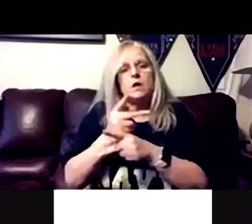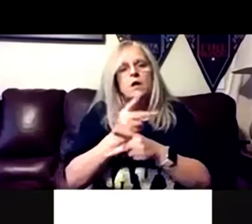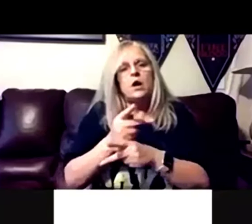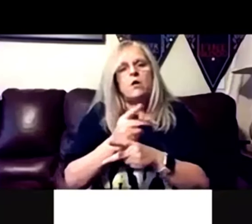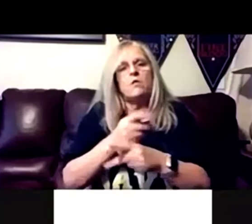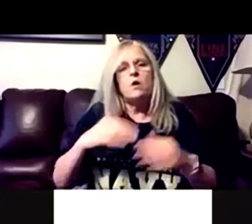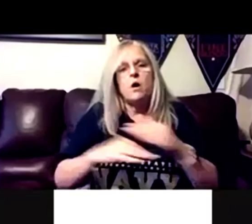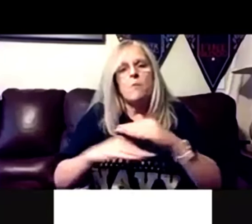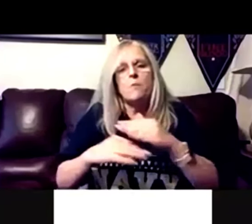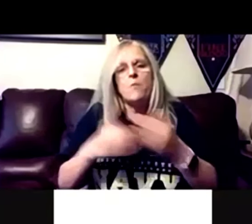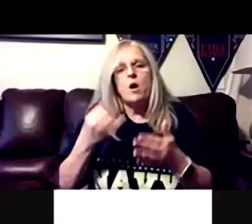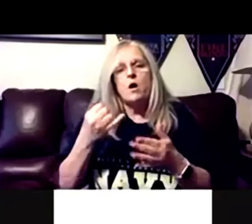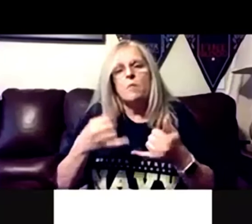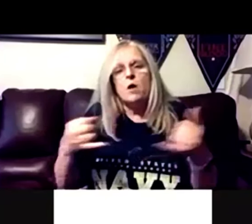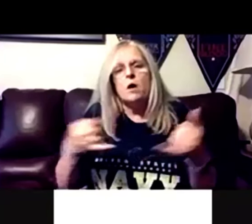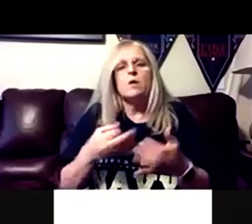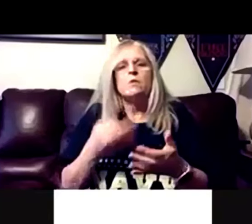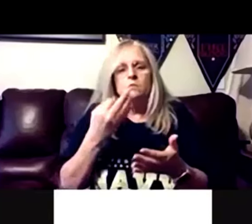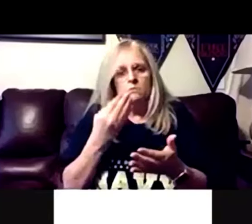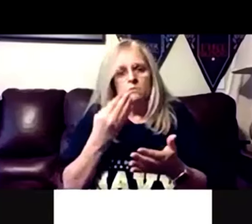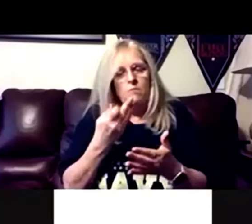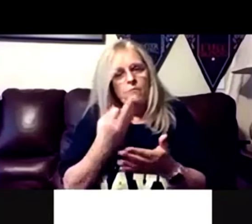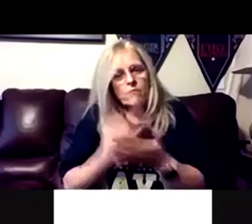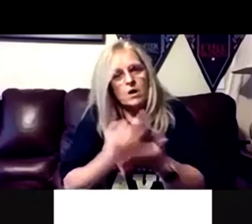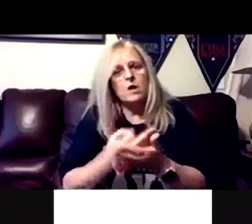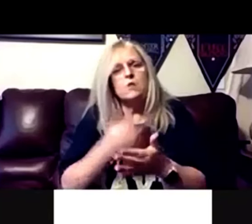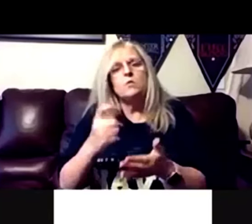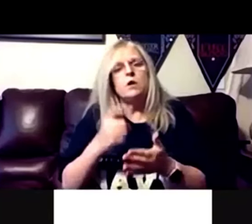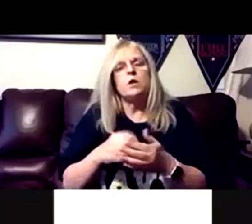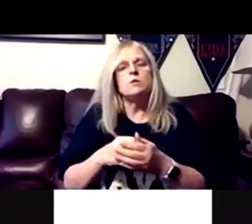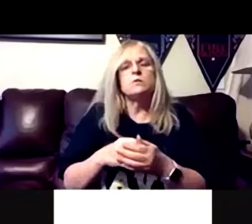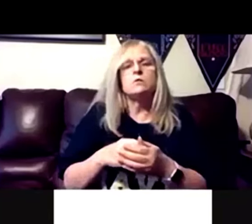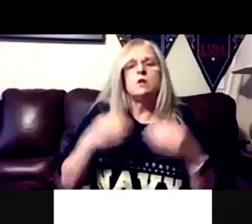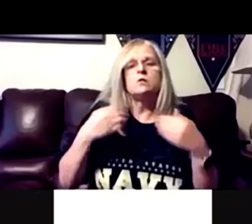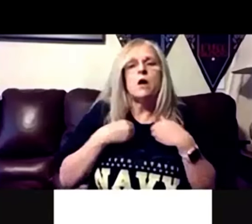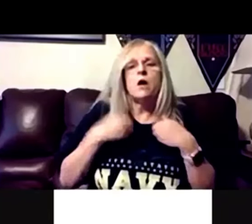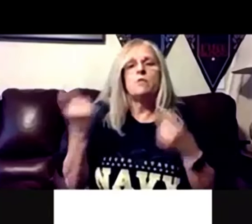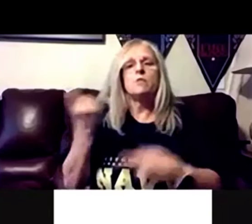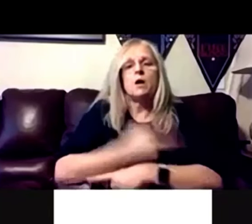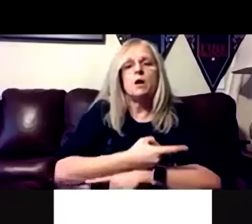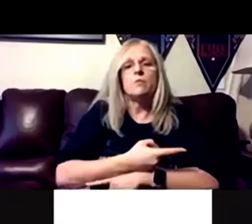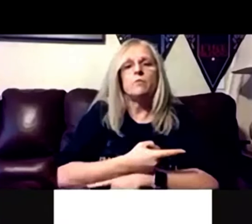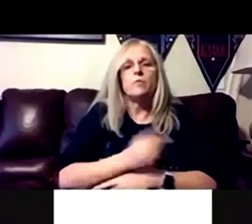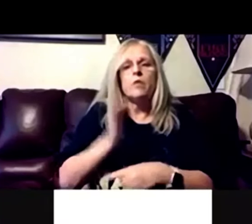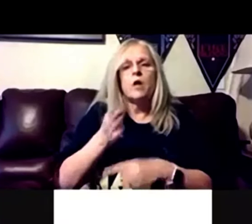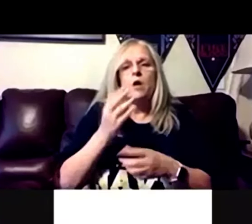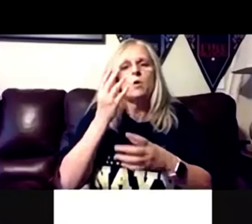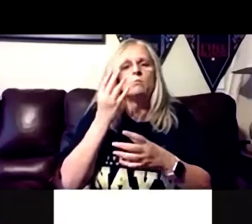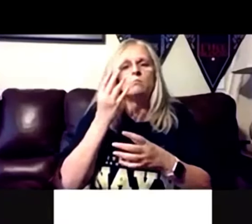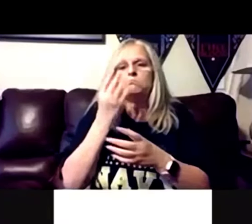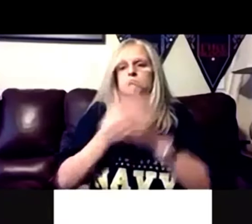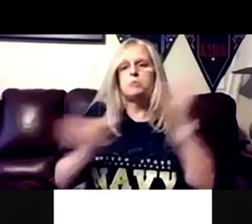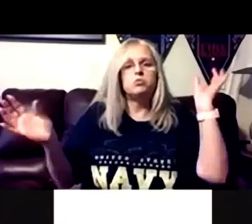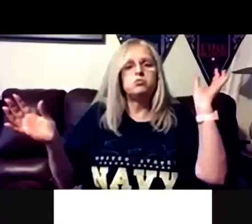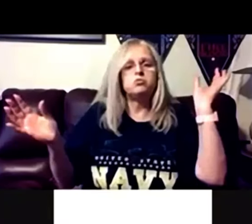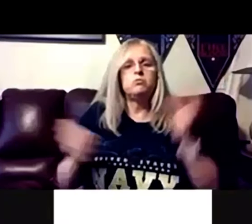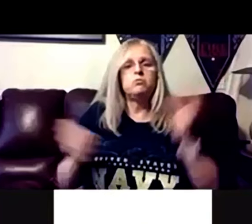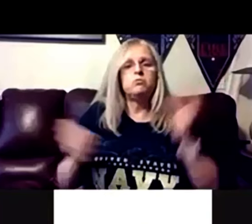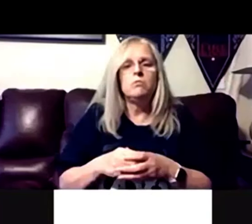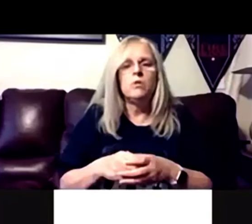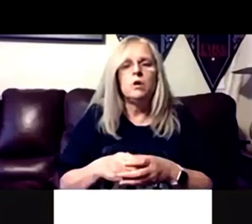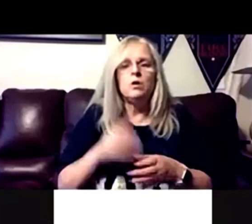those financial needs that you've had or have today. They will dissipate over time, and you'll be in a